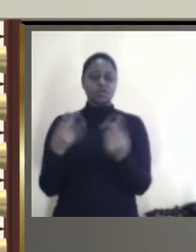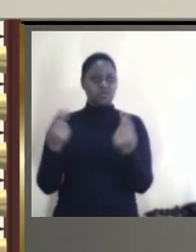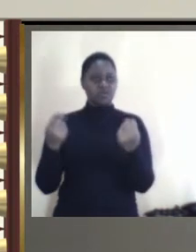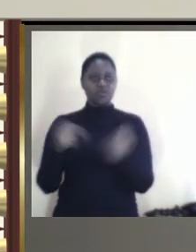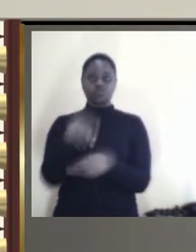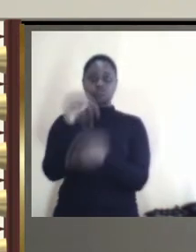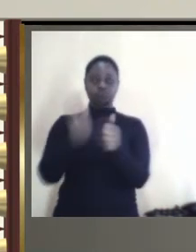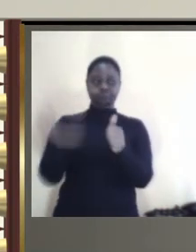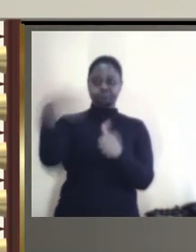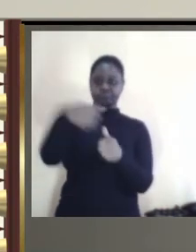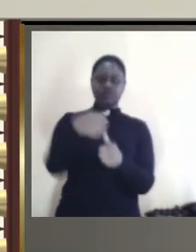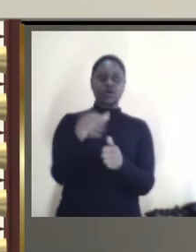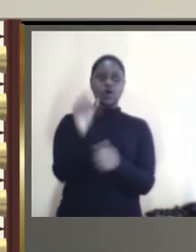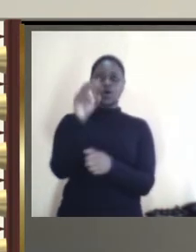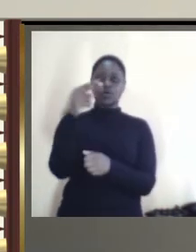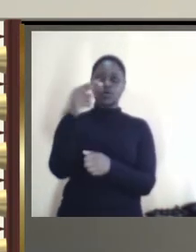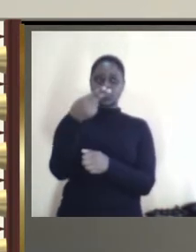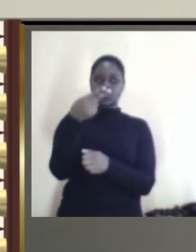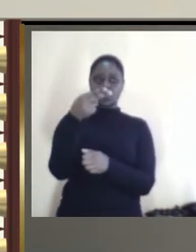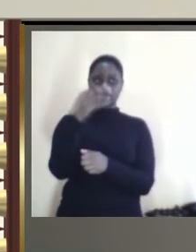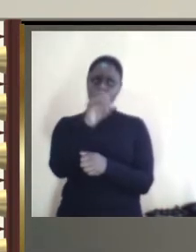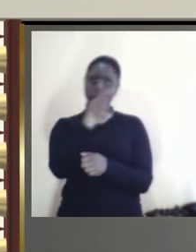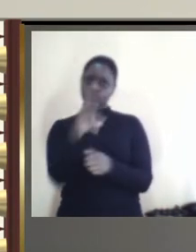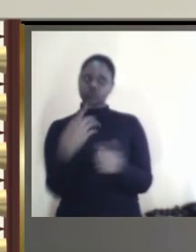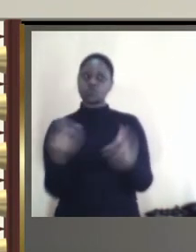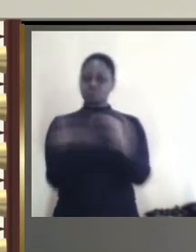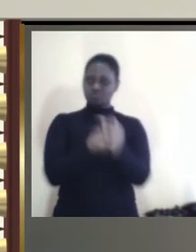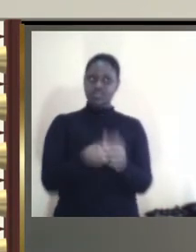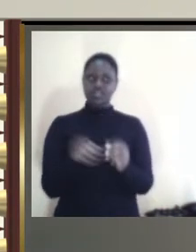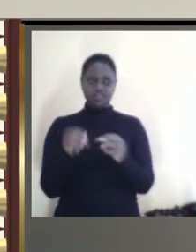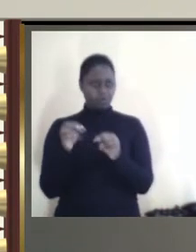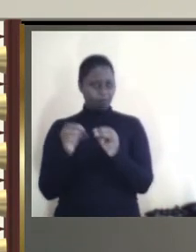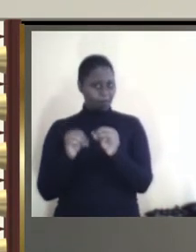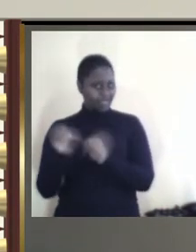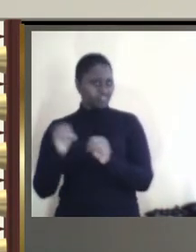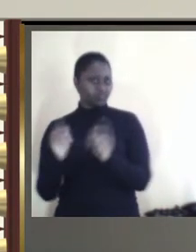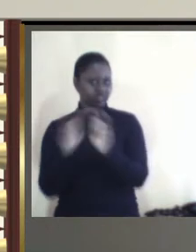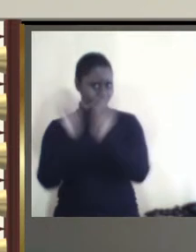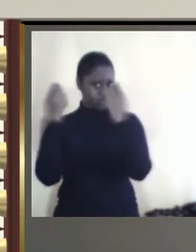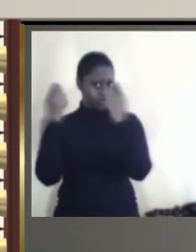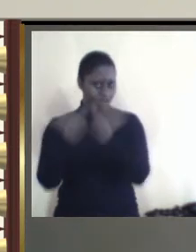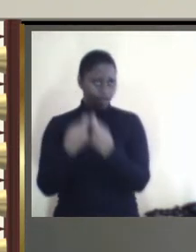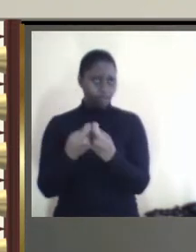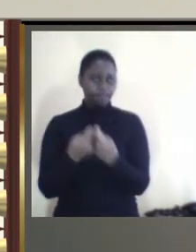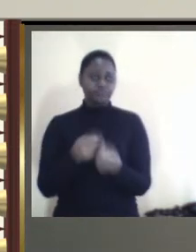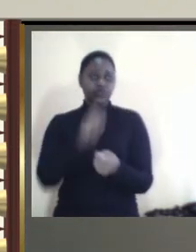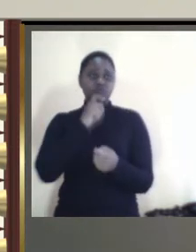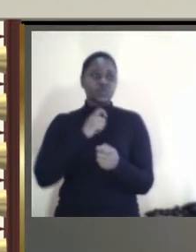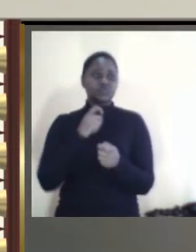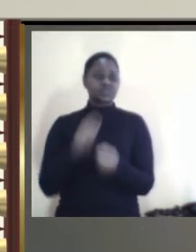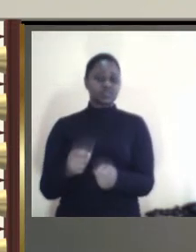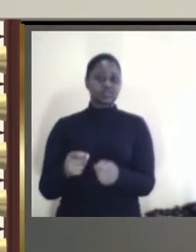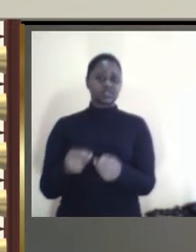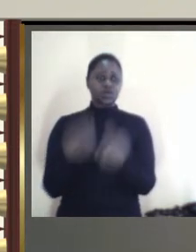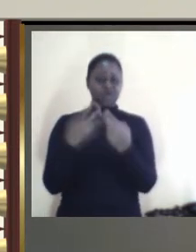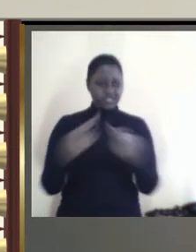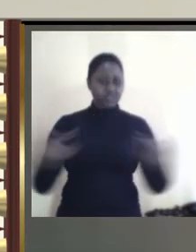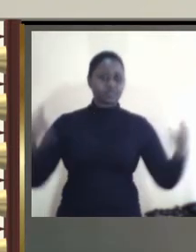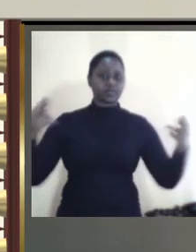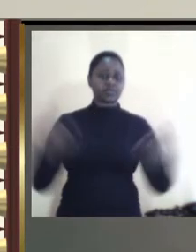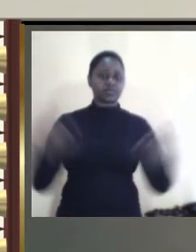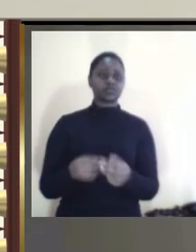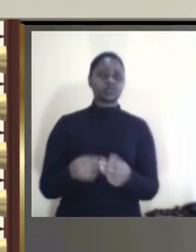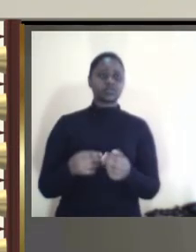HOD, together with your management team, sir, use the resources of the